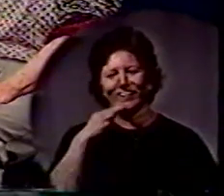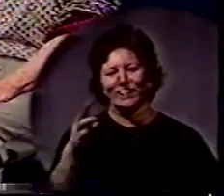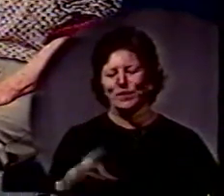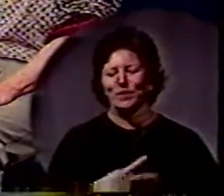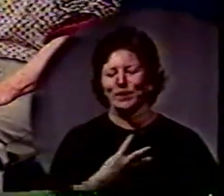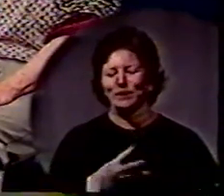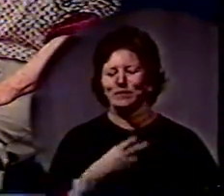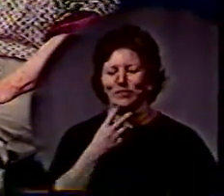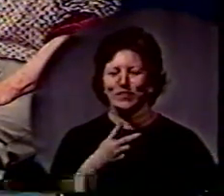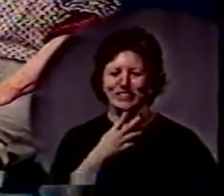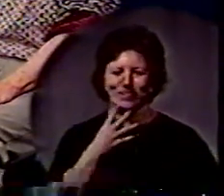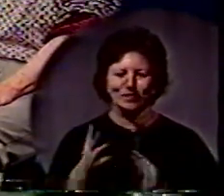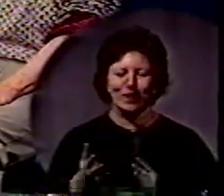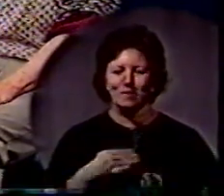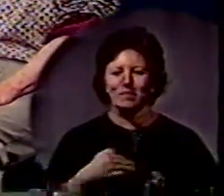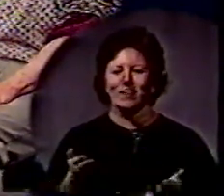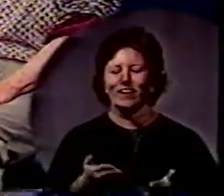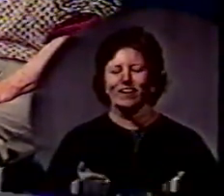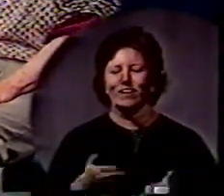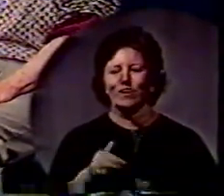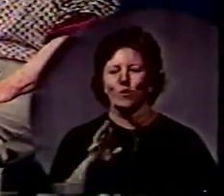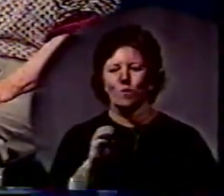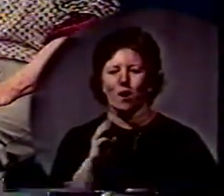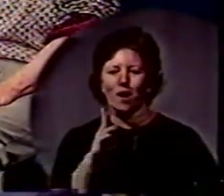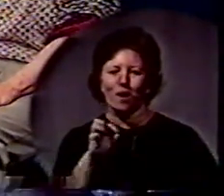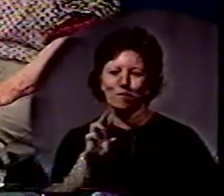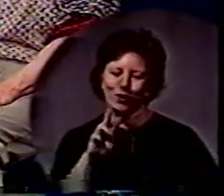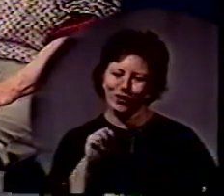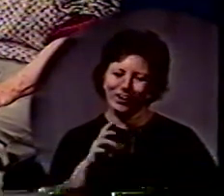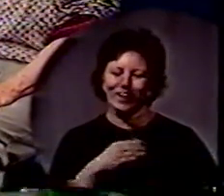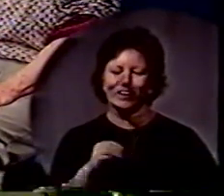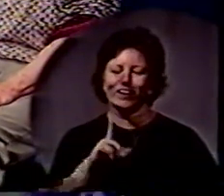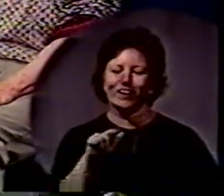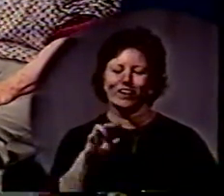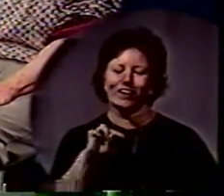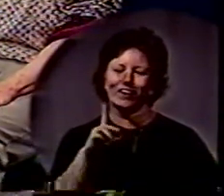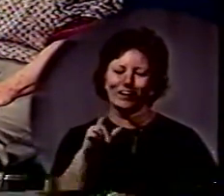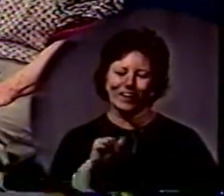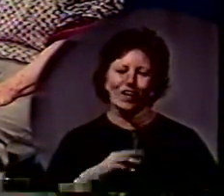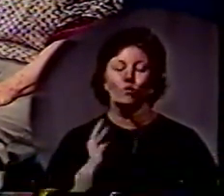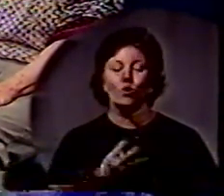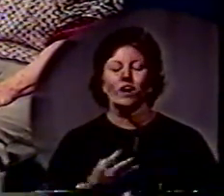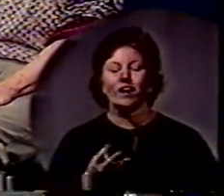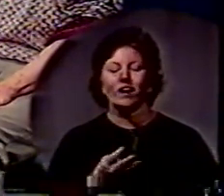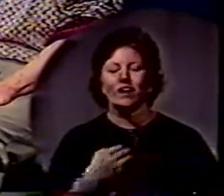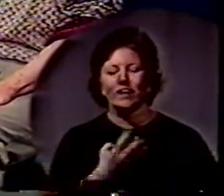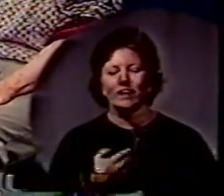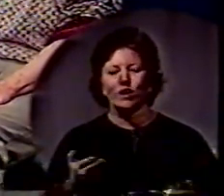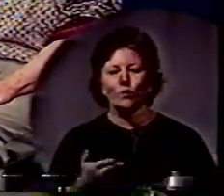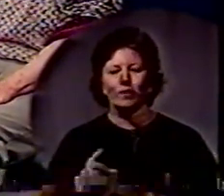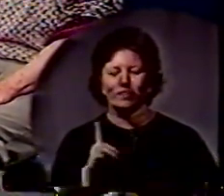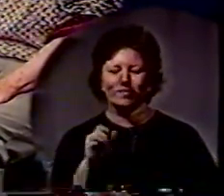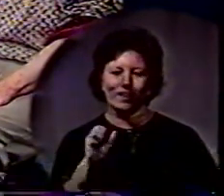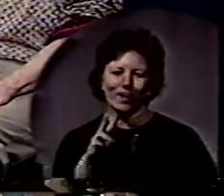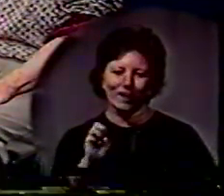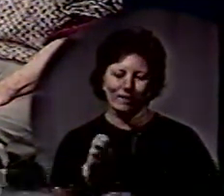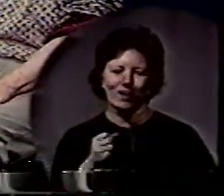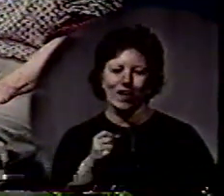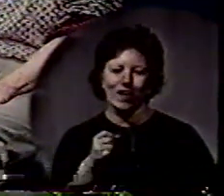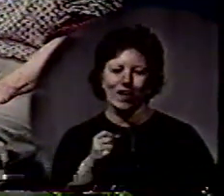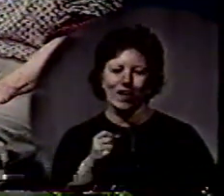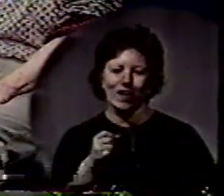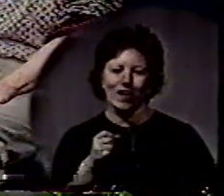Voices of the Rainbow. I'm here with Linda Kent. I'm Robert Ranke. We're also here with Roderick Burt and Dave Anderson of Team